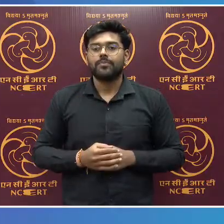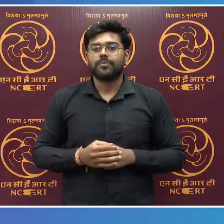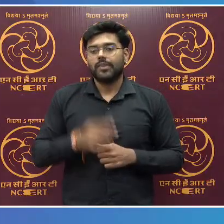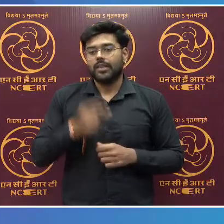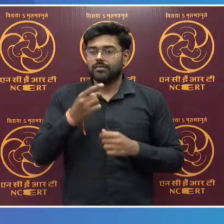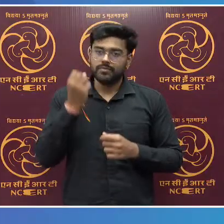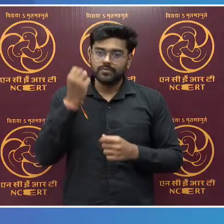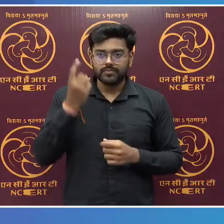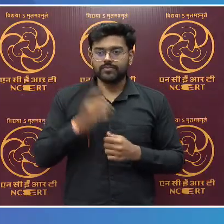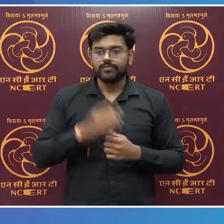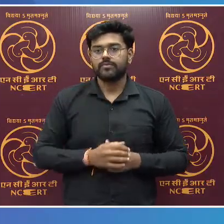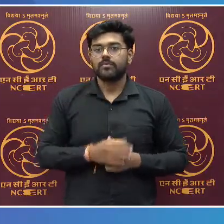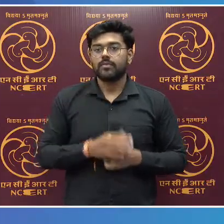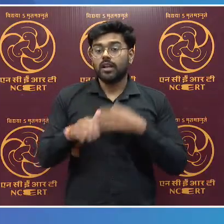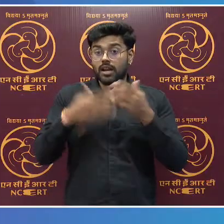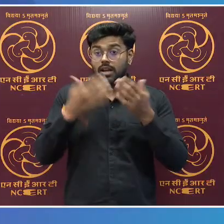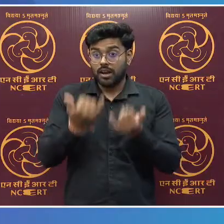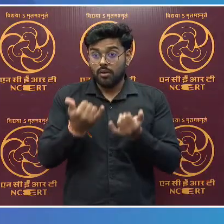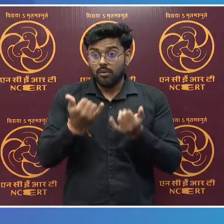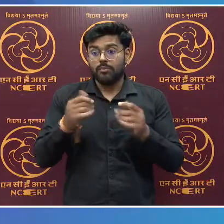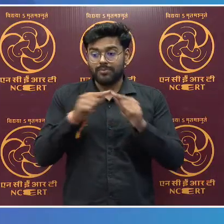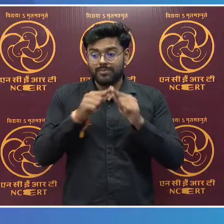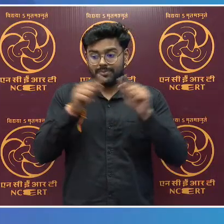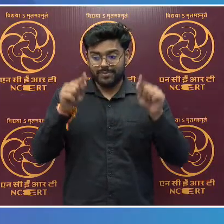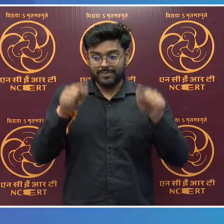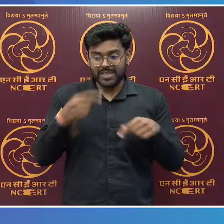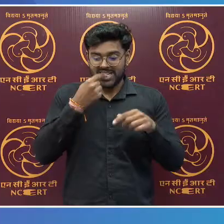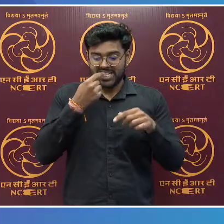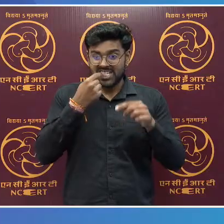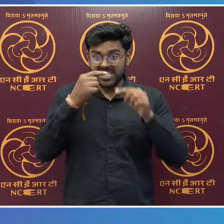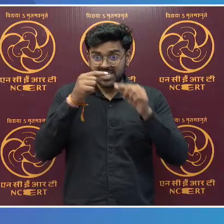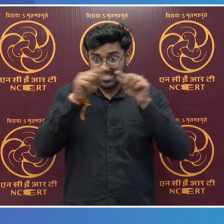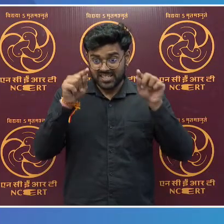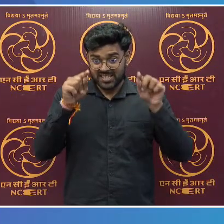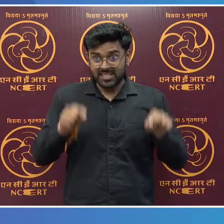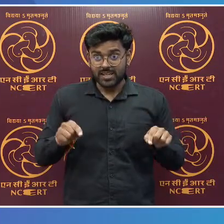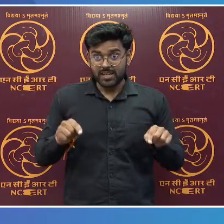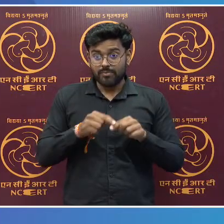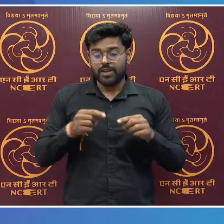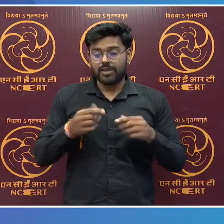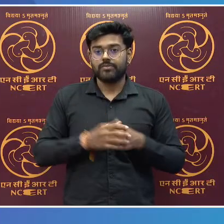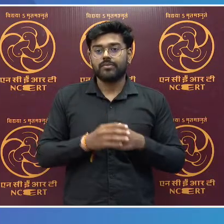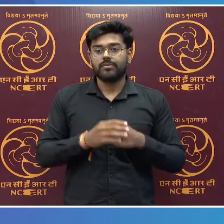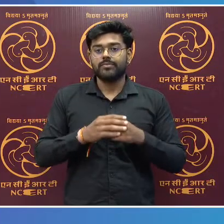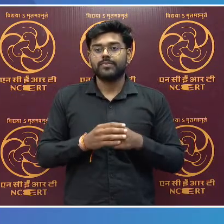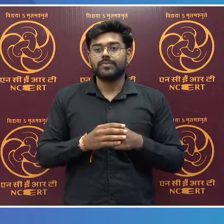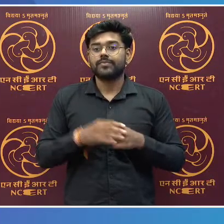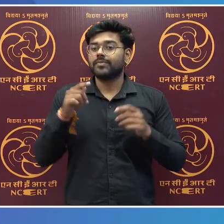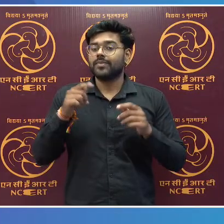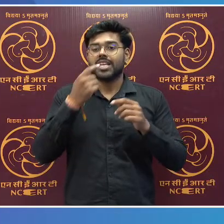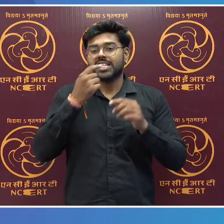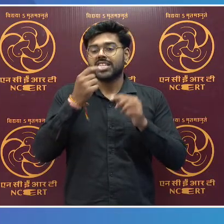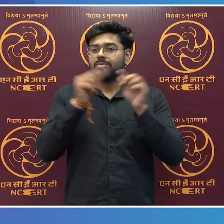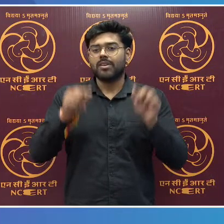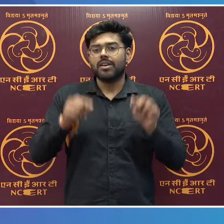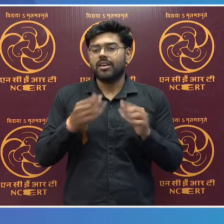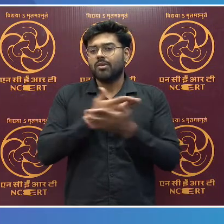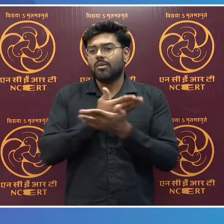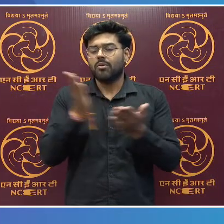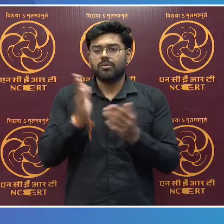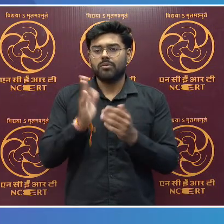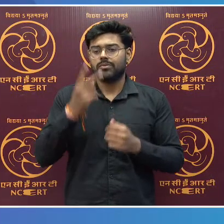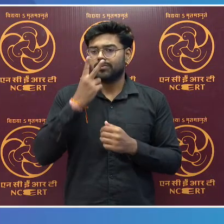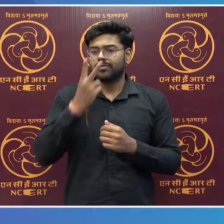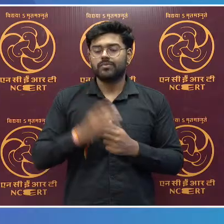Next we have making of bread. Now this complete industry, it depends on yeast, right? So I have